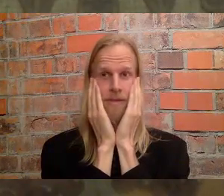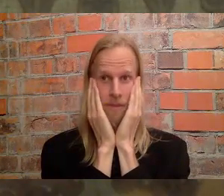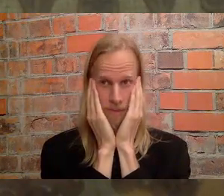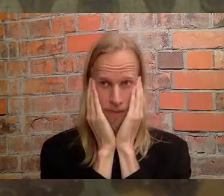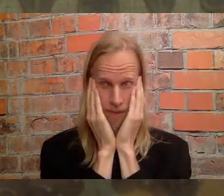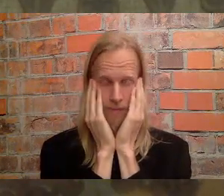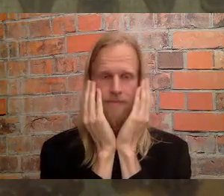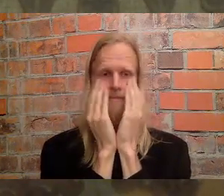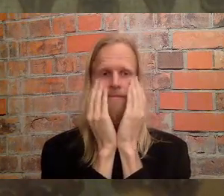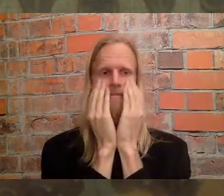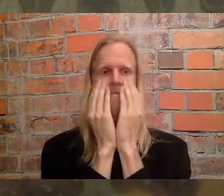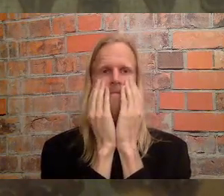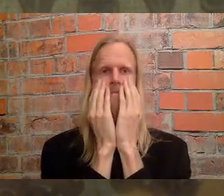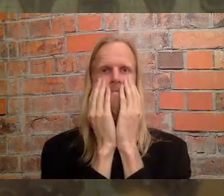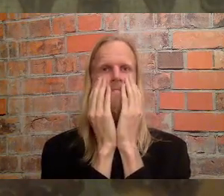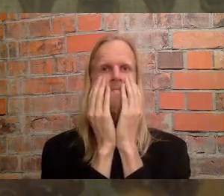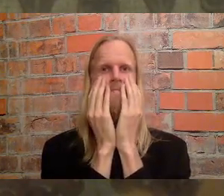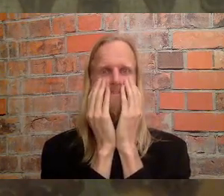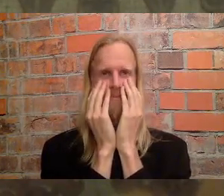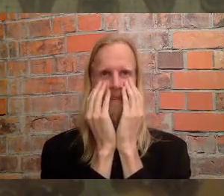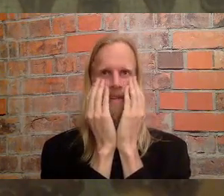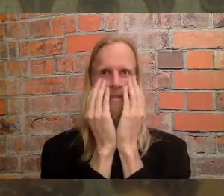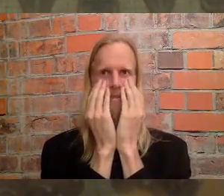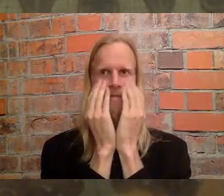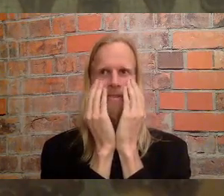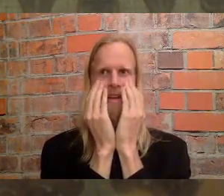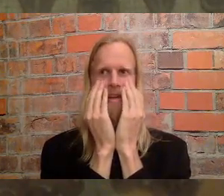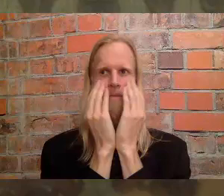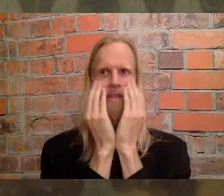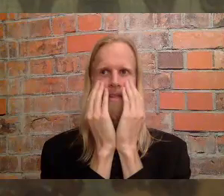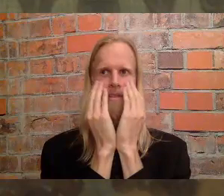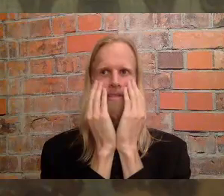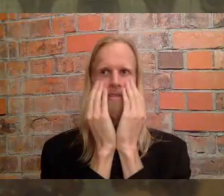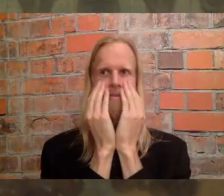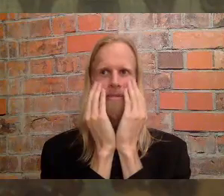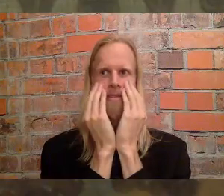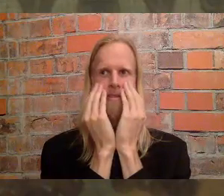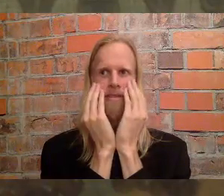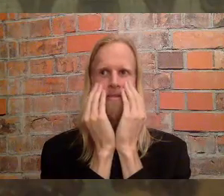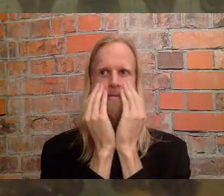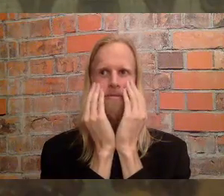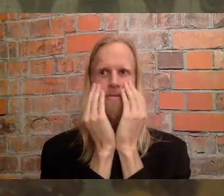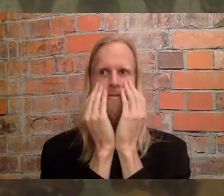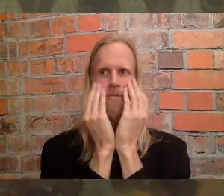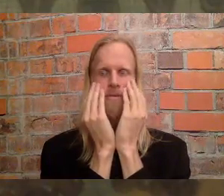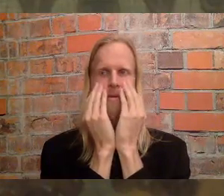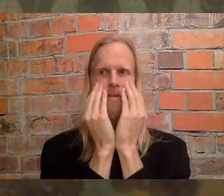Tap the cheeks. What's the answer? Blurt it out. First thing that comes to mind.